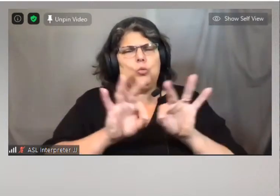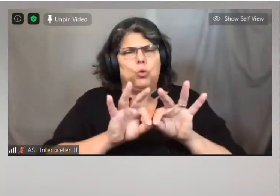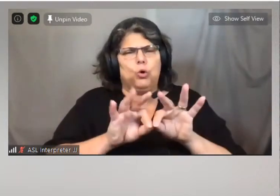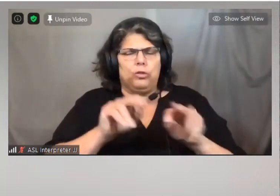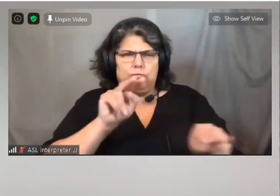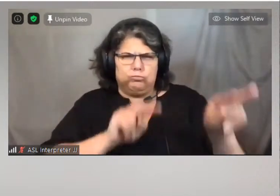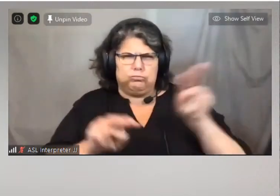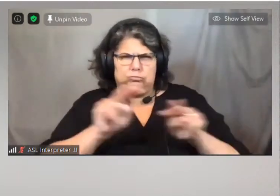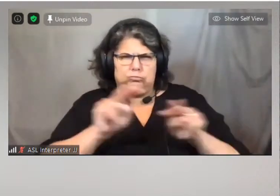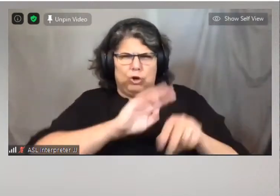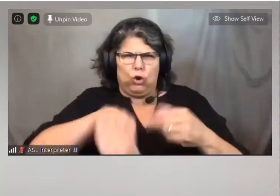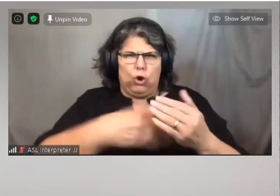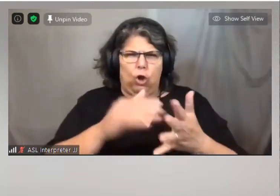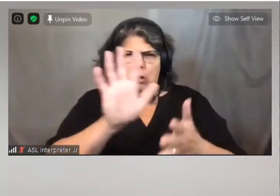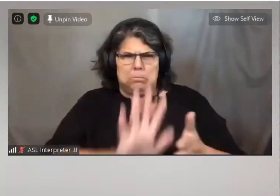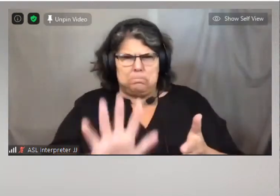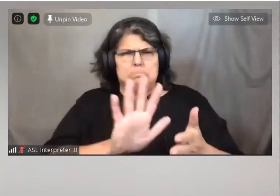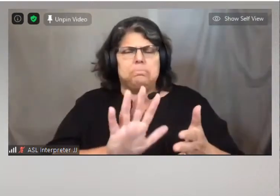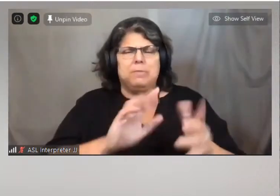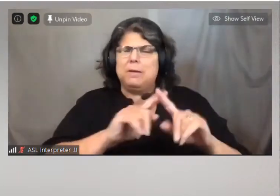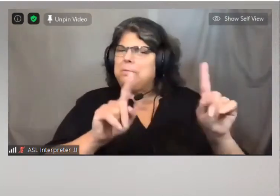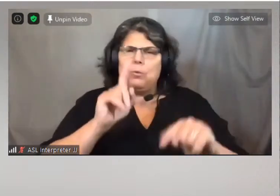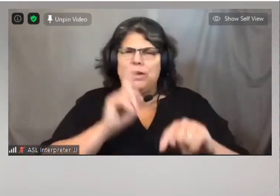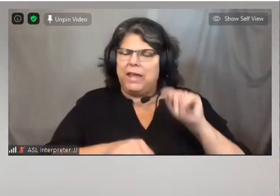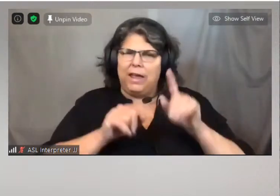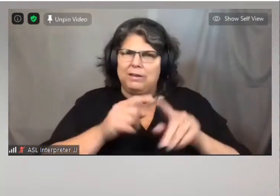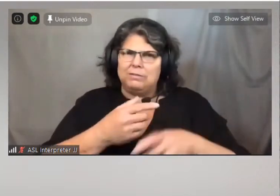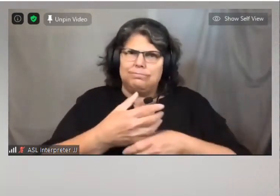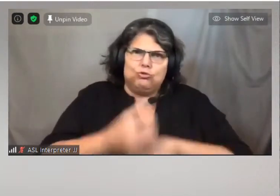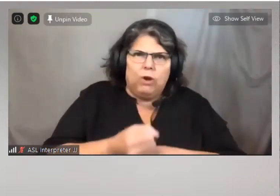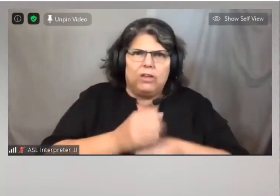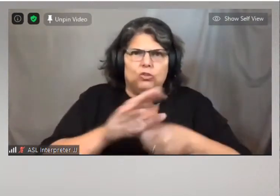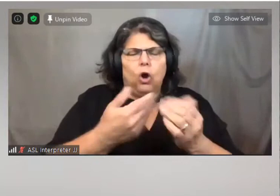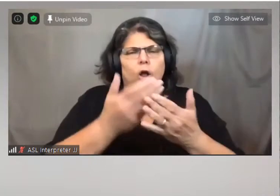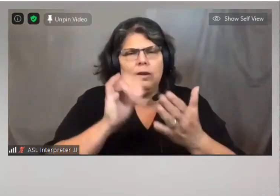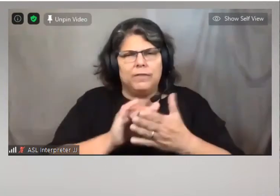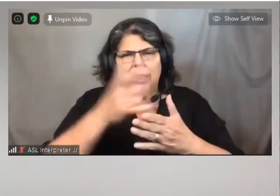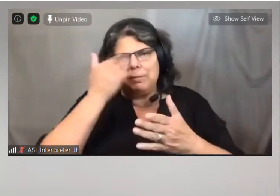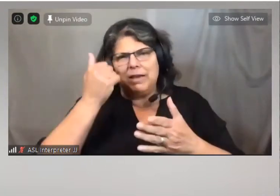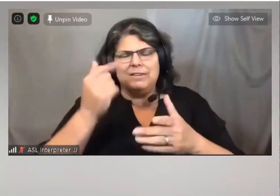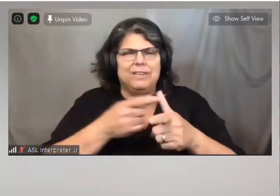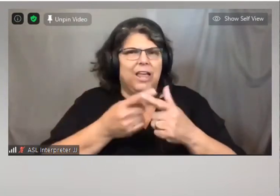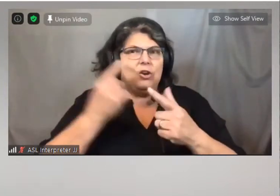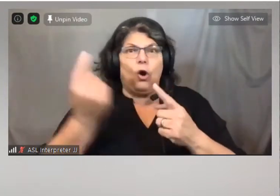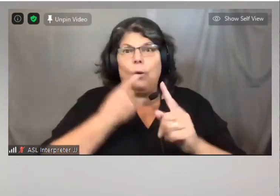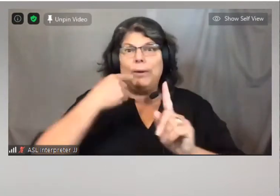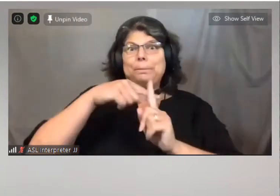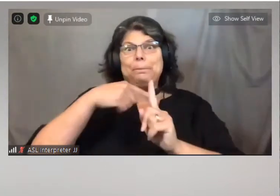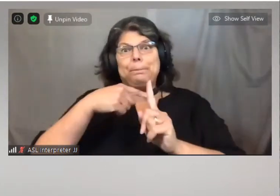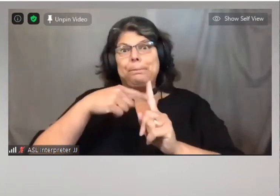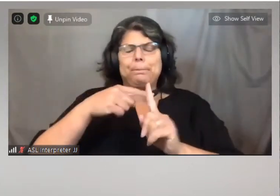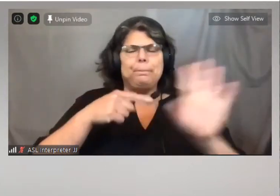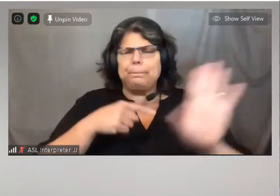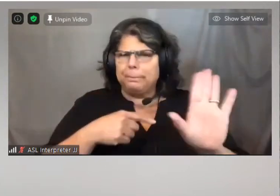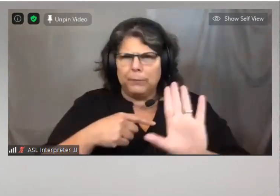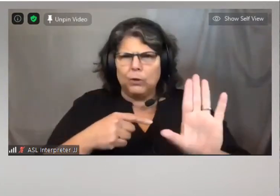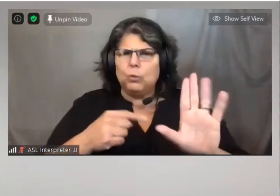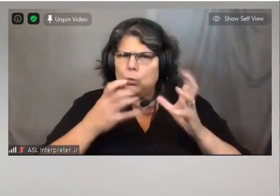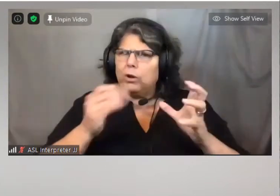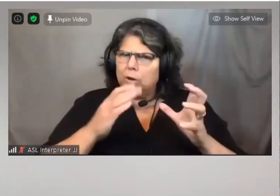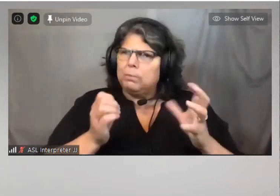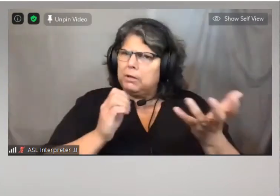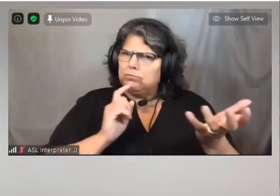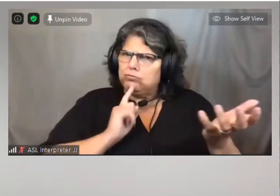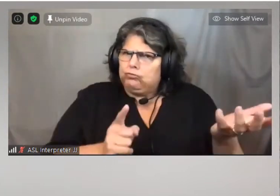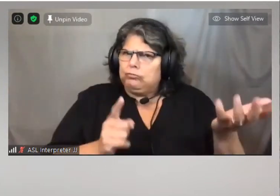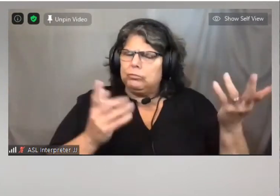value in depending on that, because then we'd be very Pollyannish, and we don't want to do that. So we want you to have the information at your